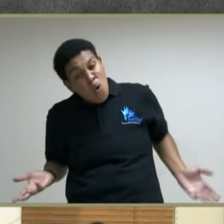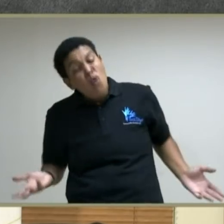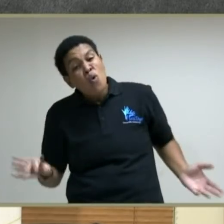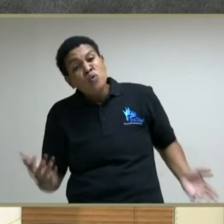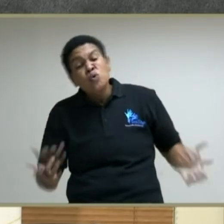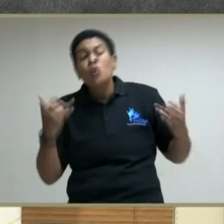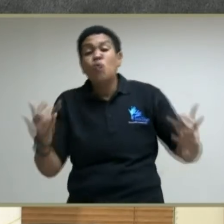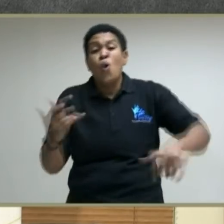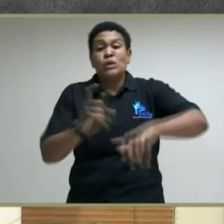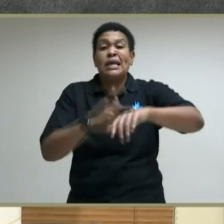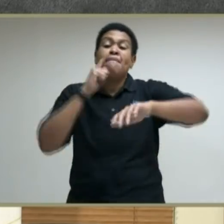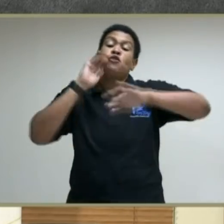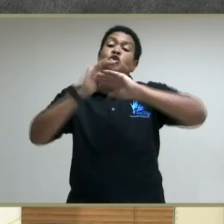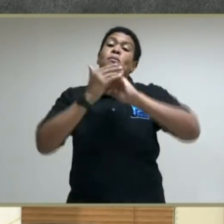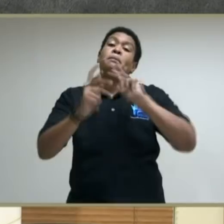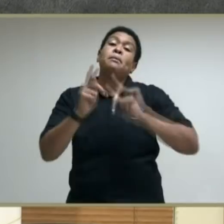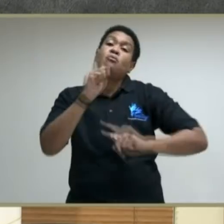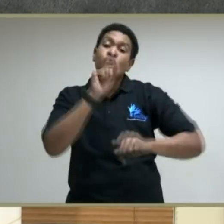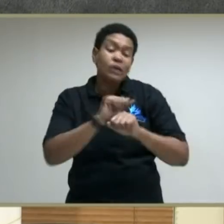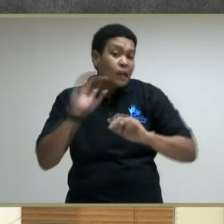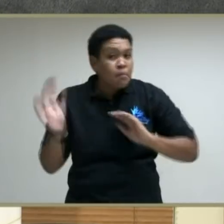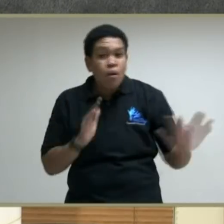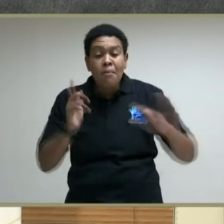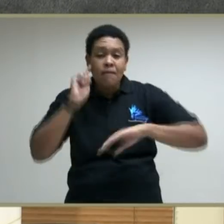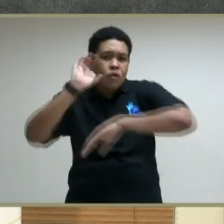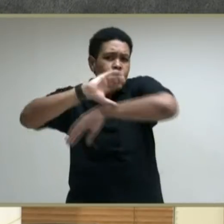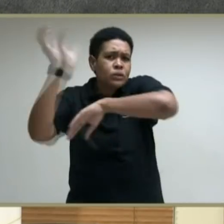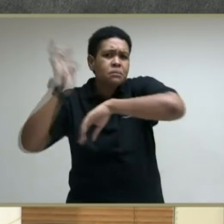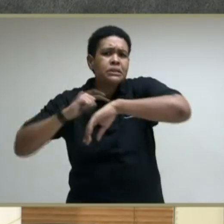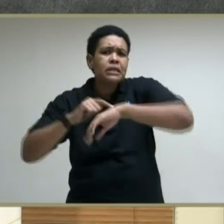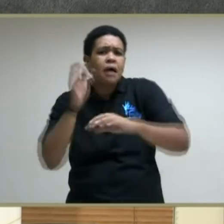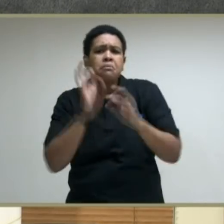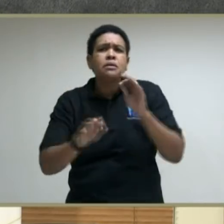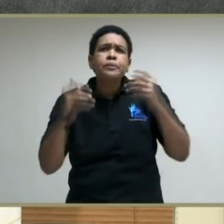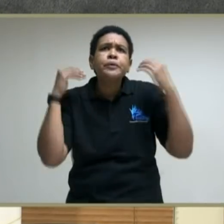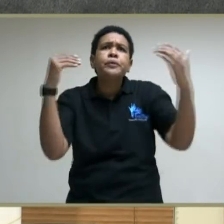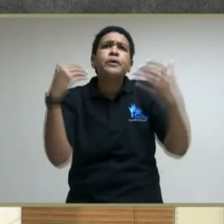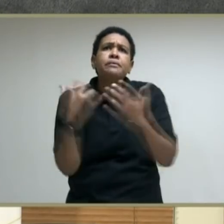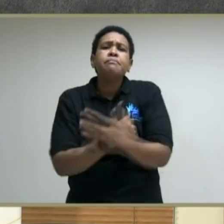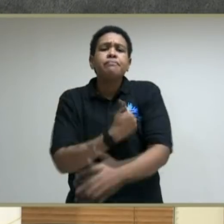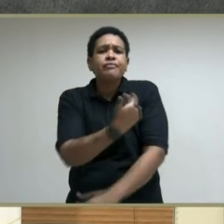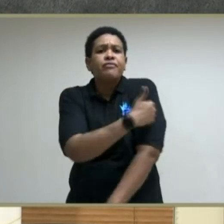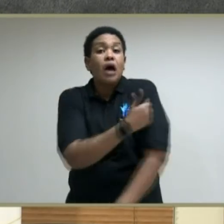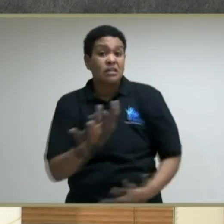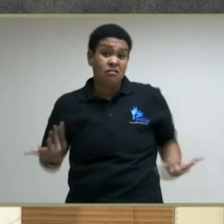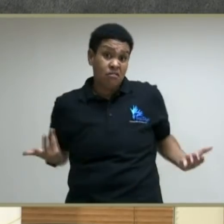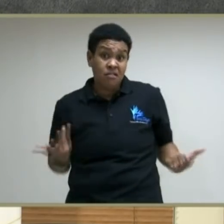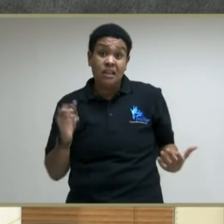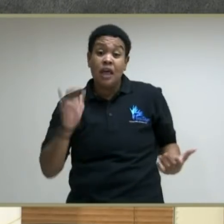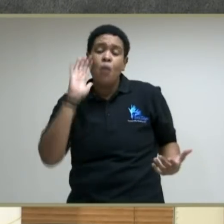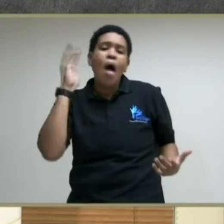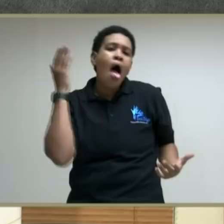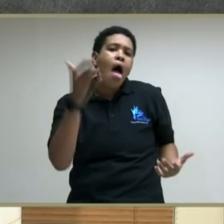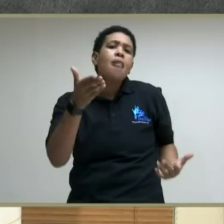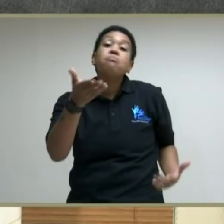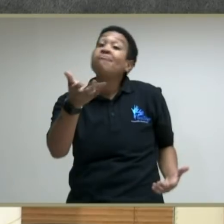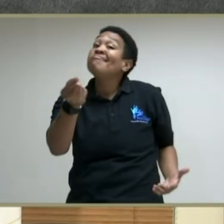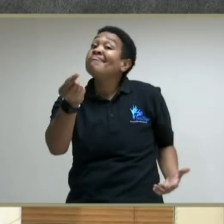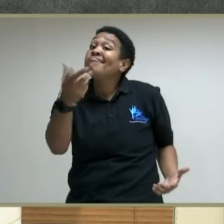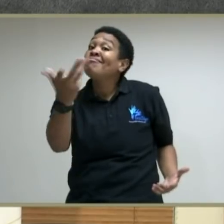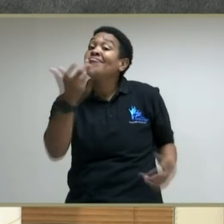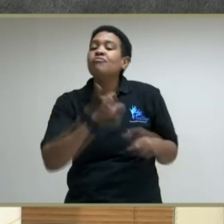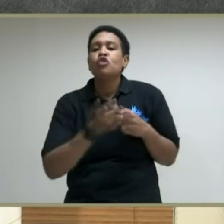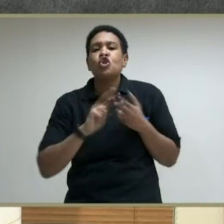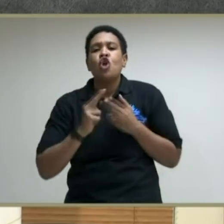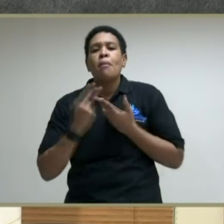to prepare for the Christmas season by getting vaccinated, and that will help to get our